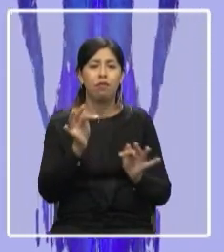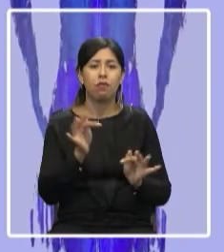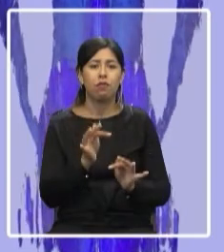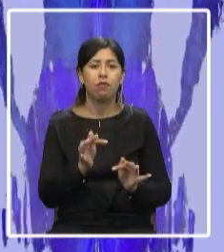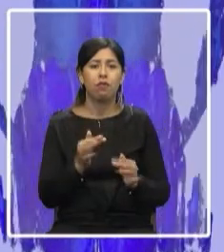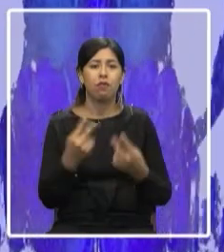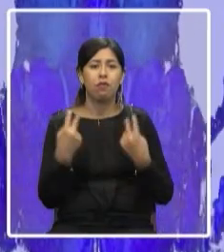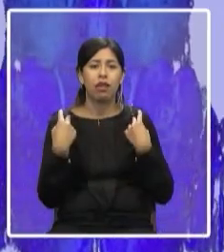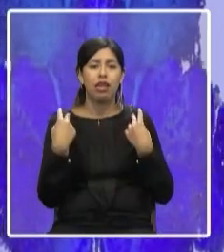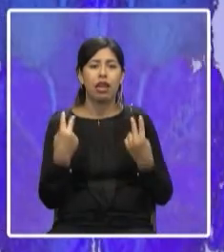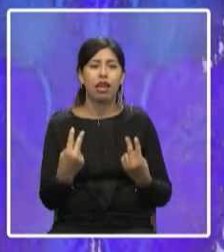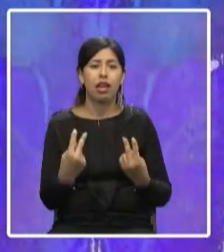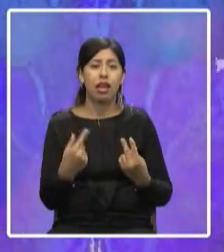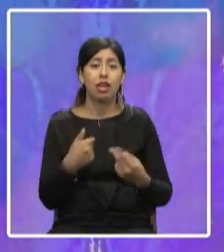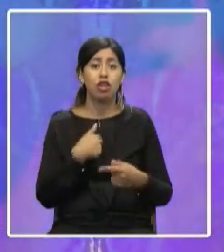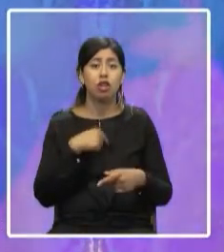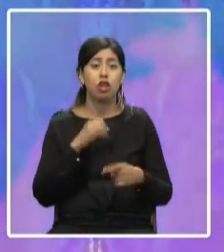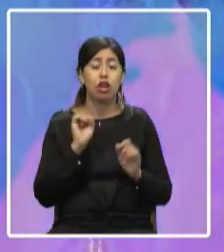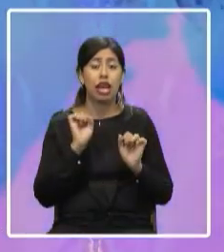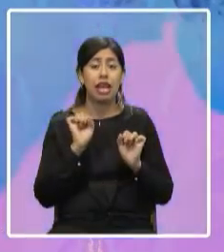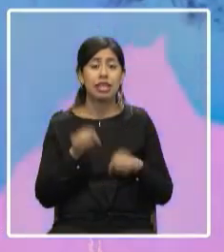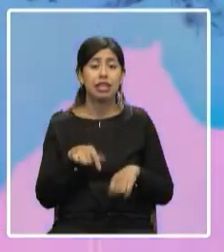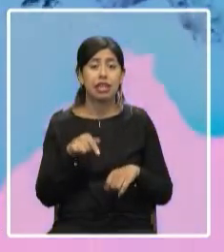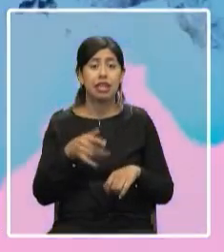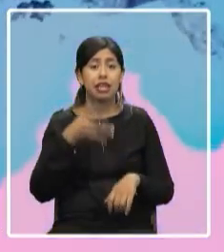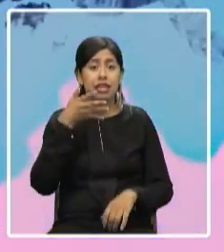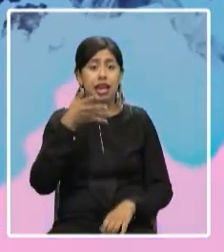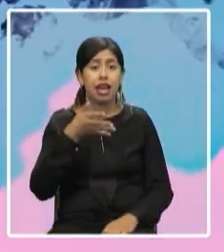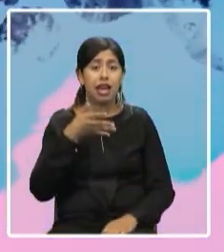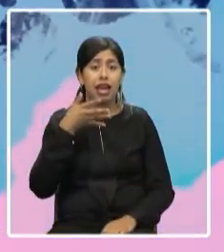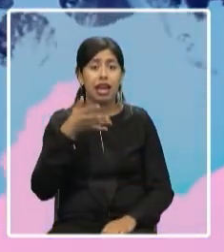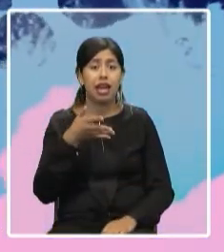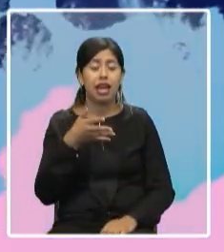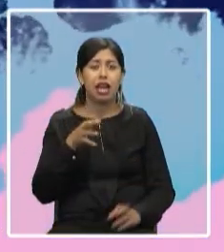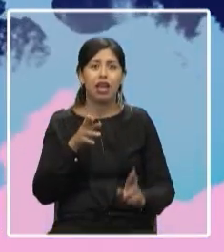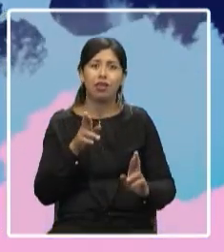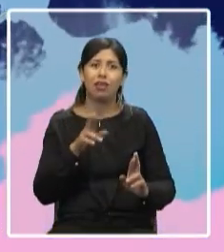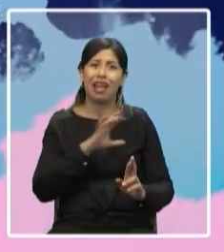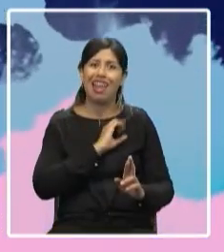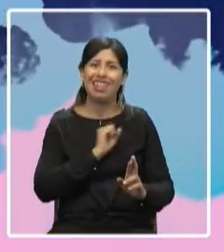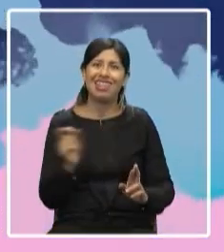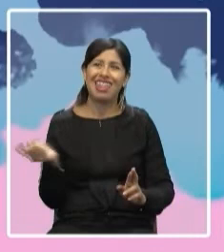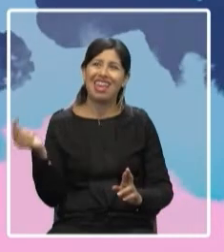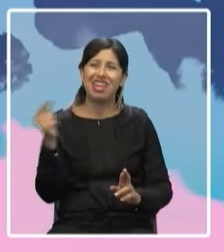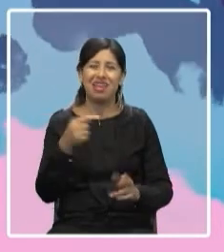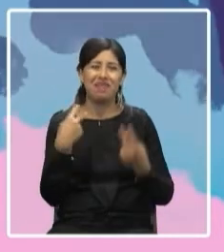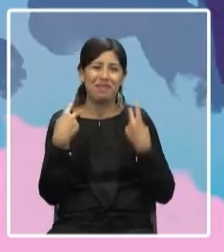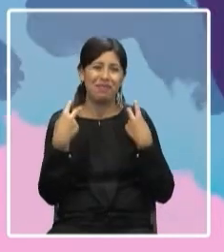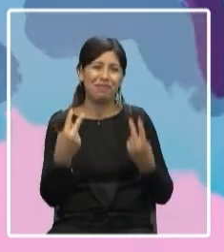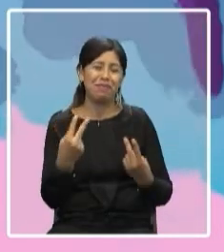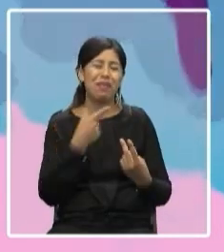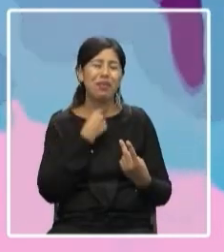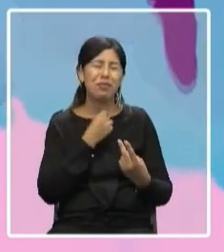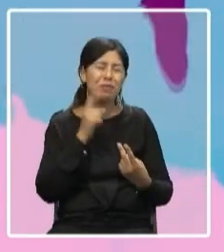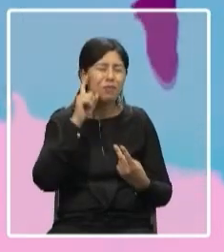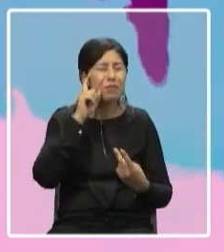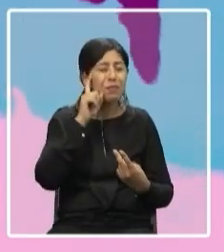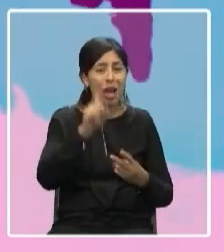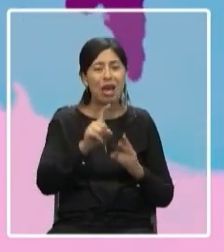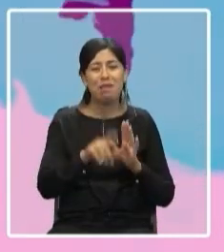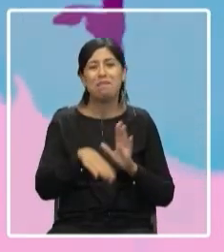today. Instead, I'm in my home office. I think I would have liked Santiago better. But it